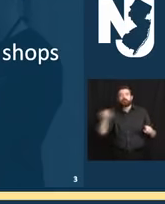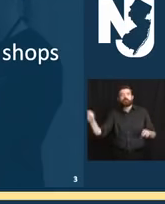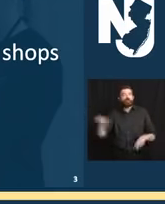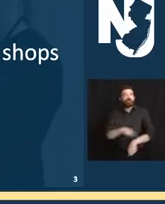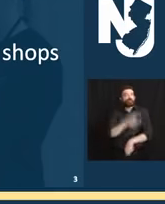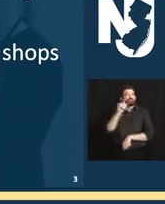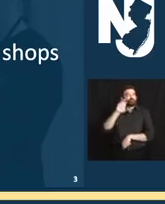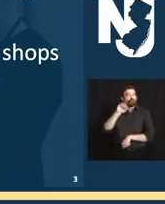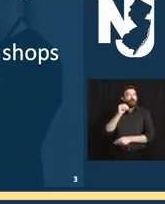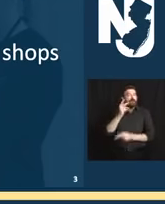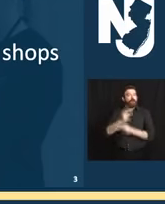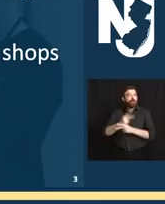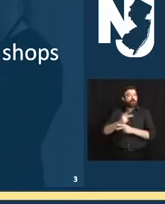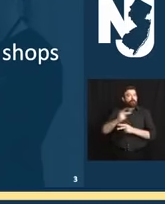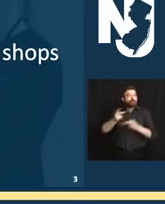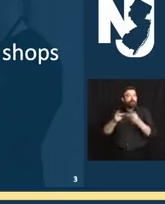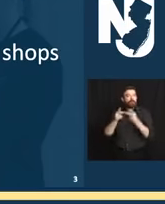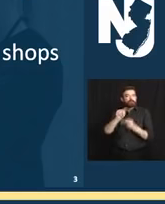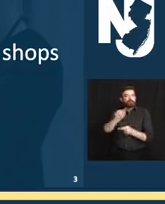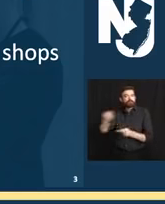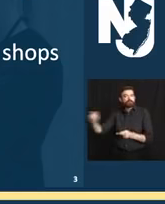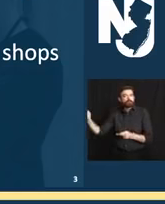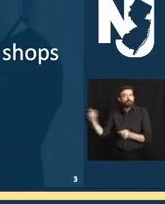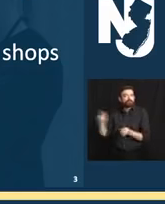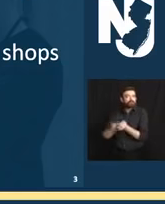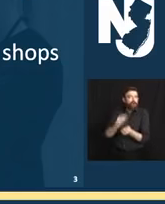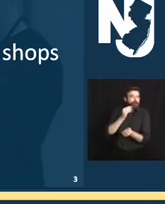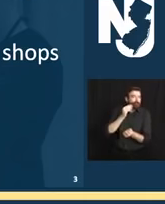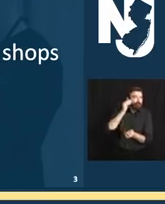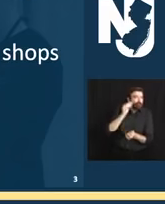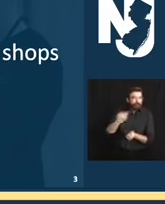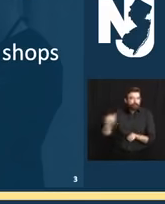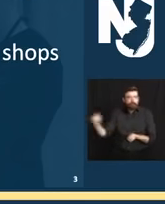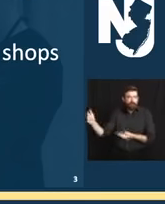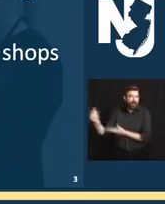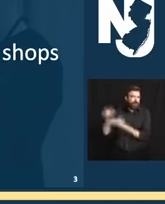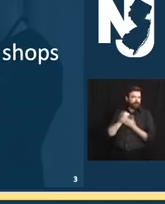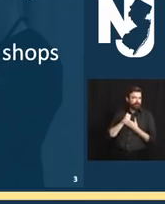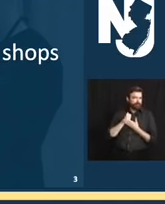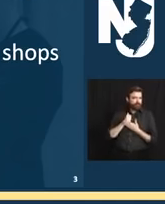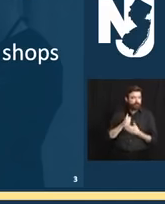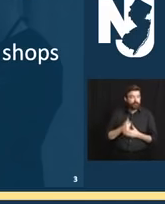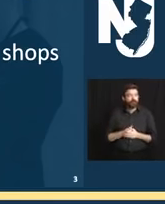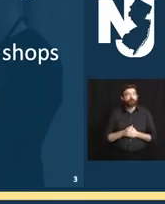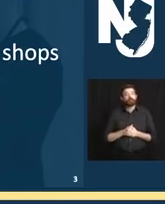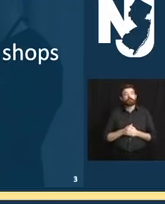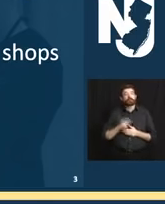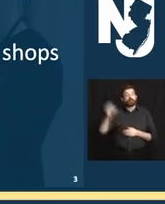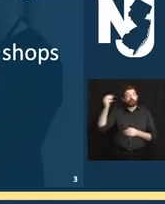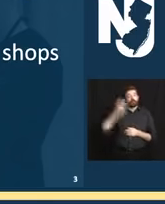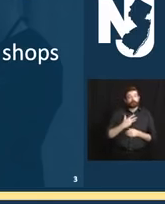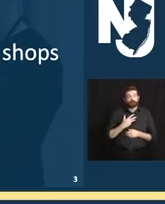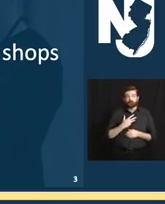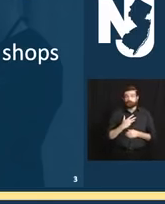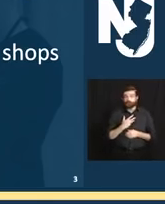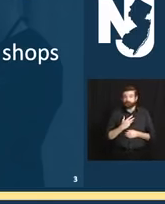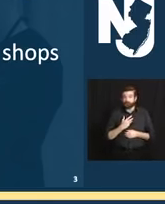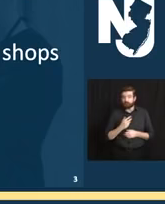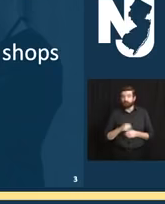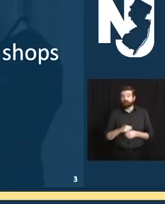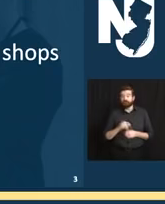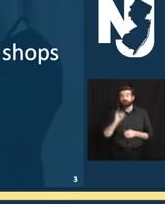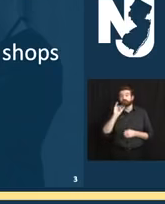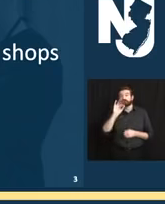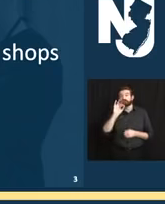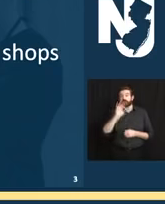that I knew that in the awful reality of a resurgence of this, that they would continue to be there for us. So I want to give Secretary Wilkie a